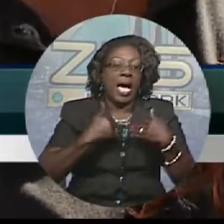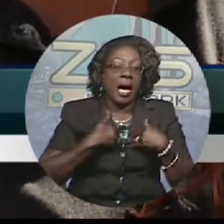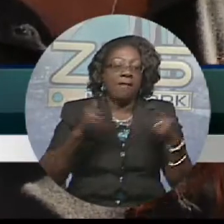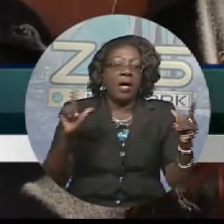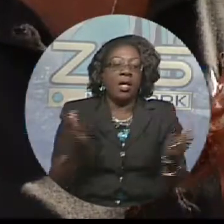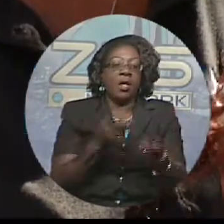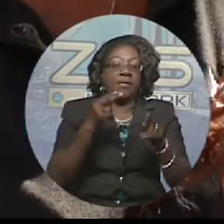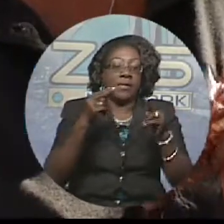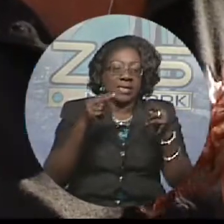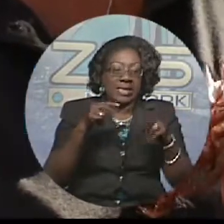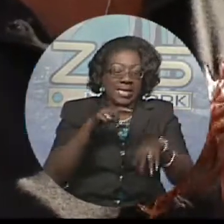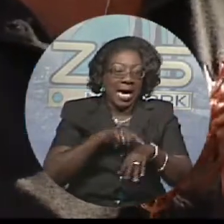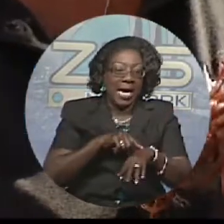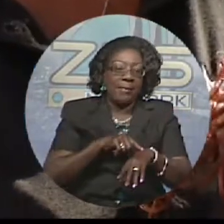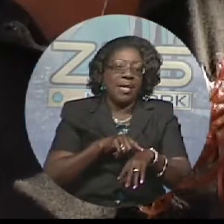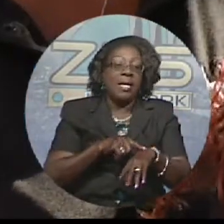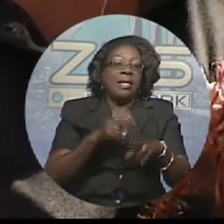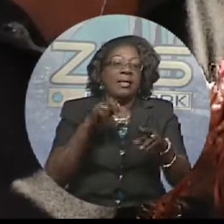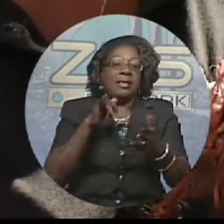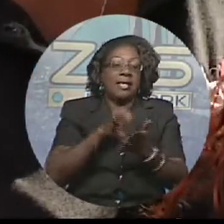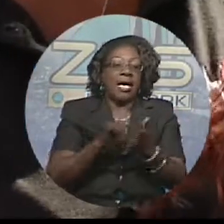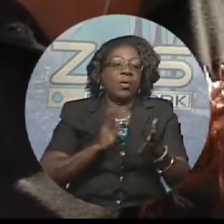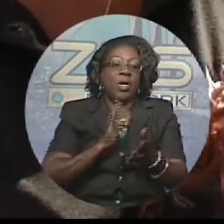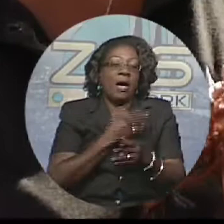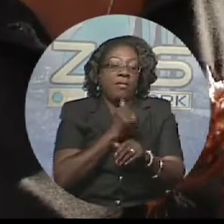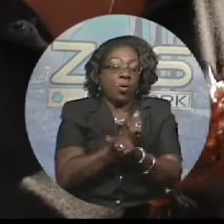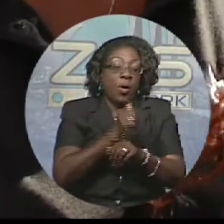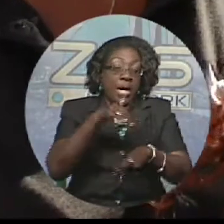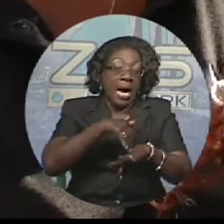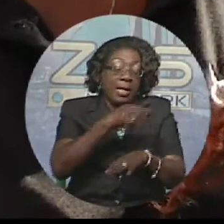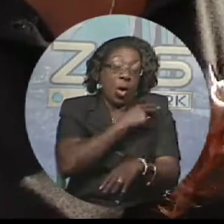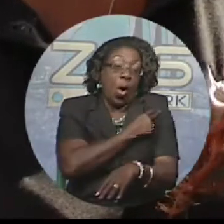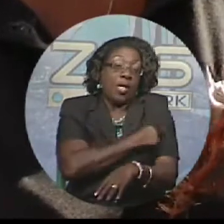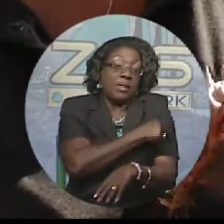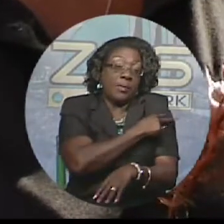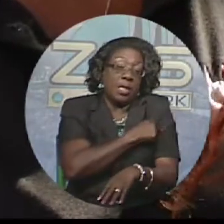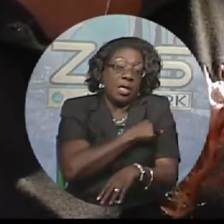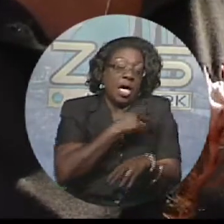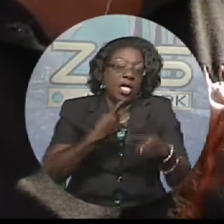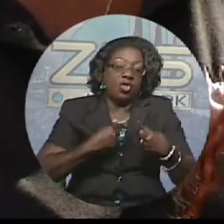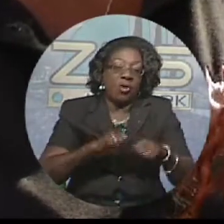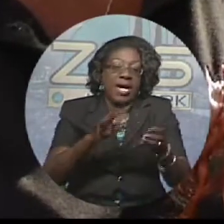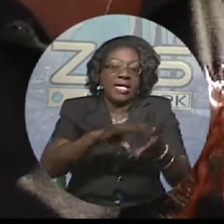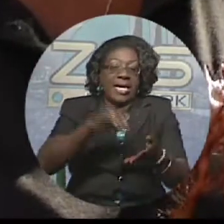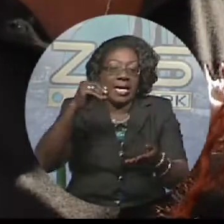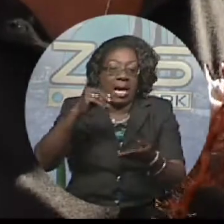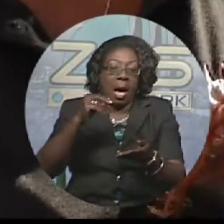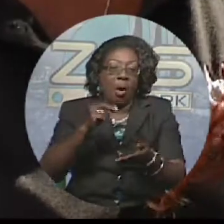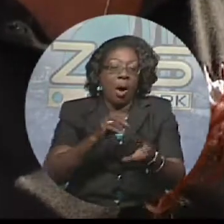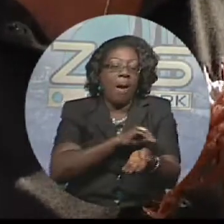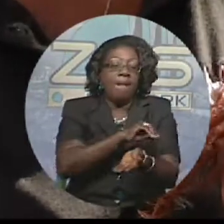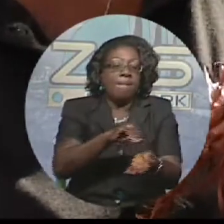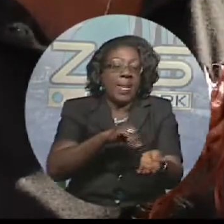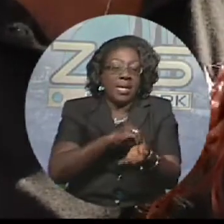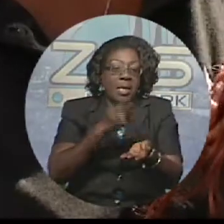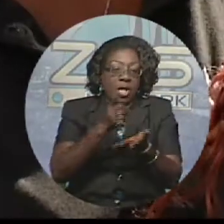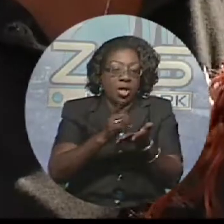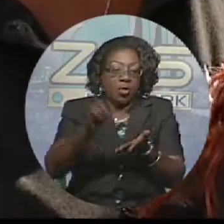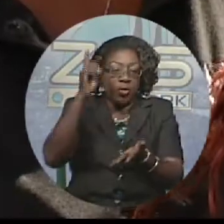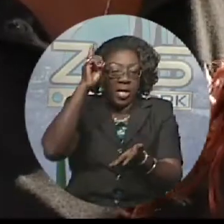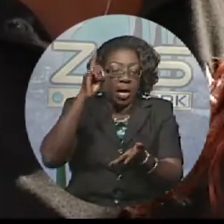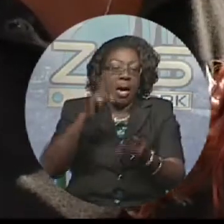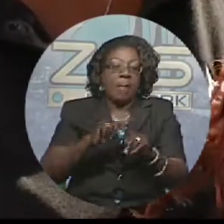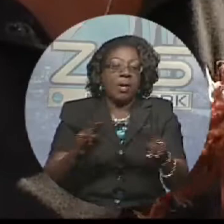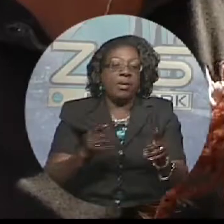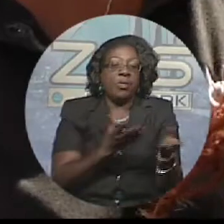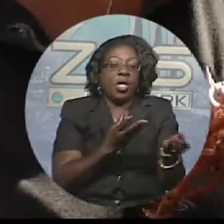dedicated towards the hospital, pursuing our medical degree, but we wanted to, you know, find something that could help